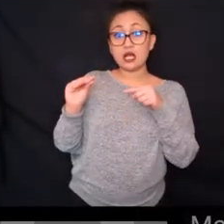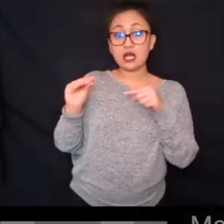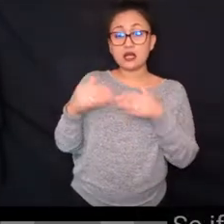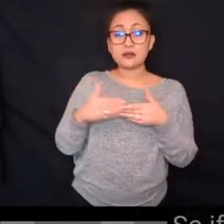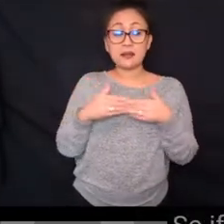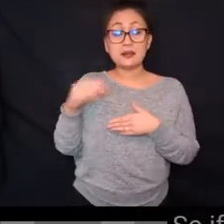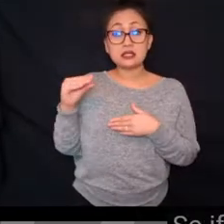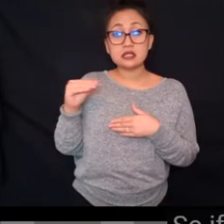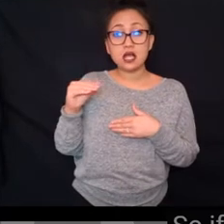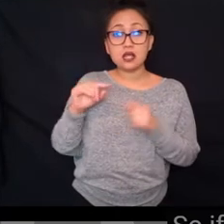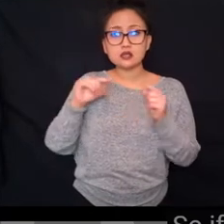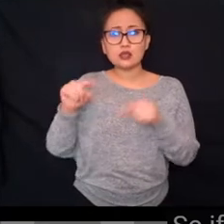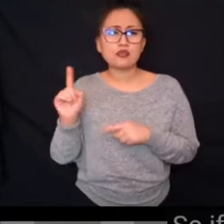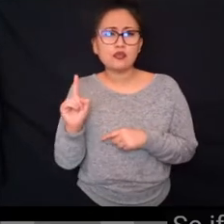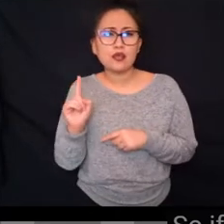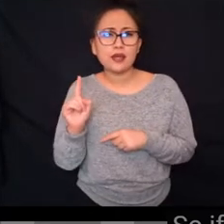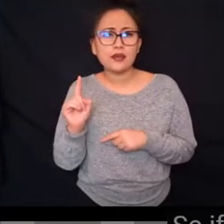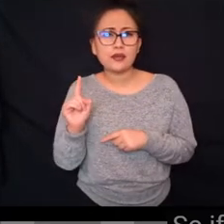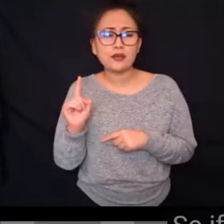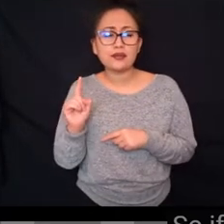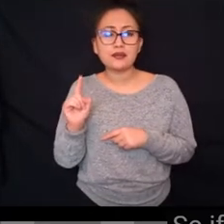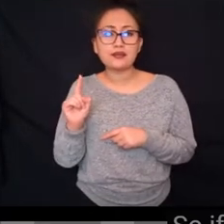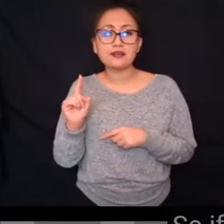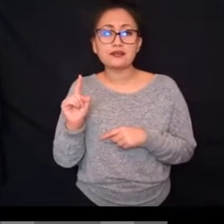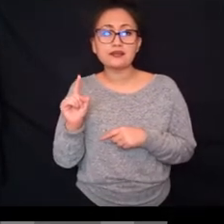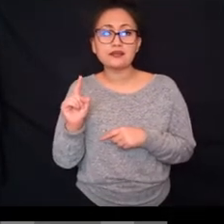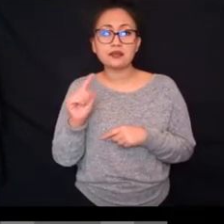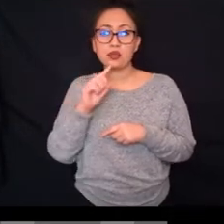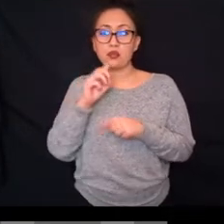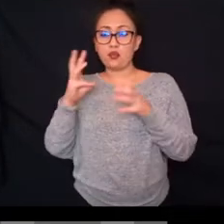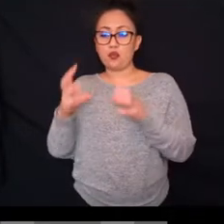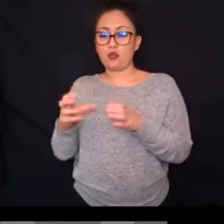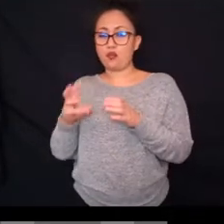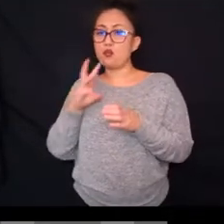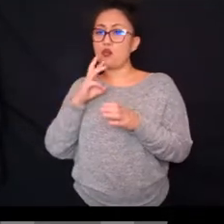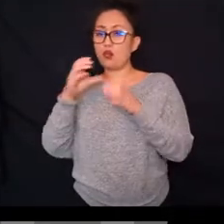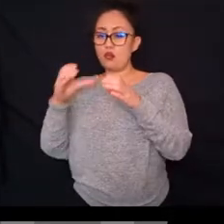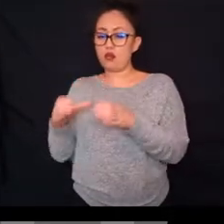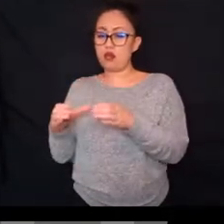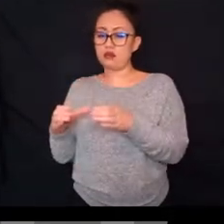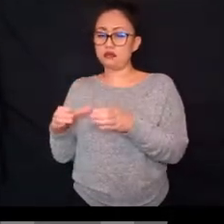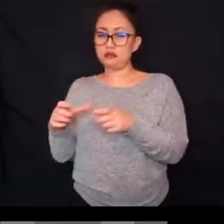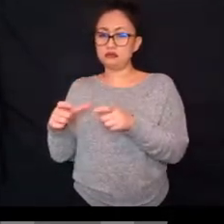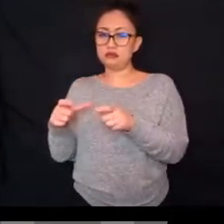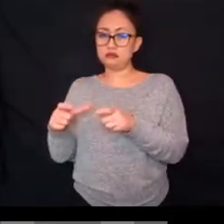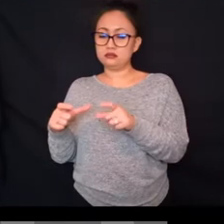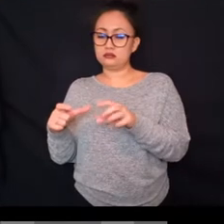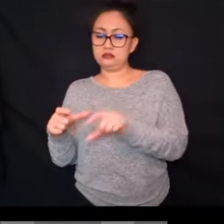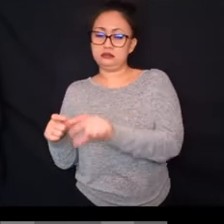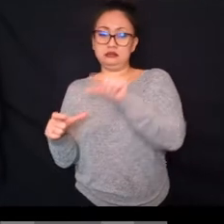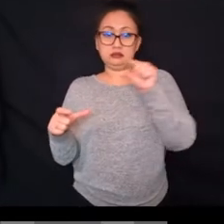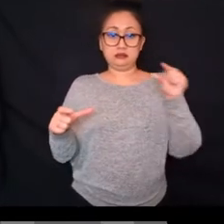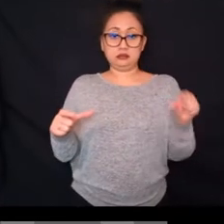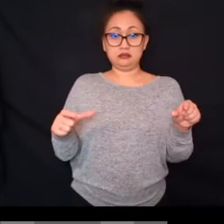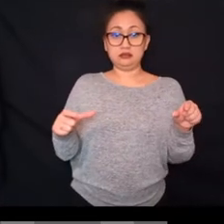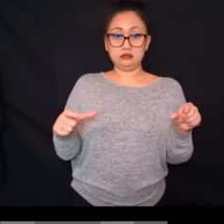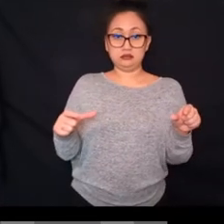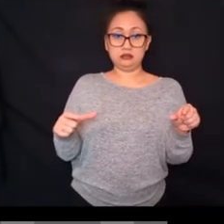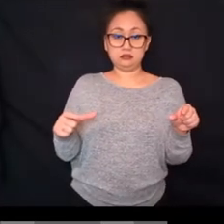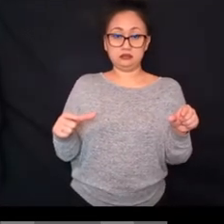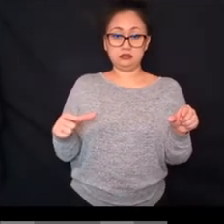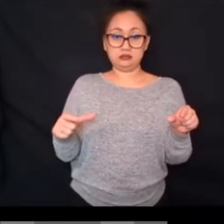what? The water. So if you'll take them off the water, and if you want to put them maybe, let's put them above our story mat. So if you'll put them above. Can I pass